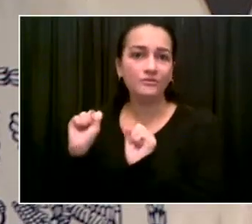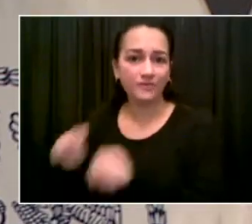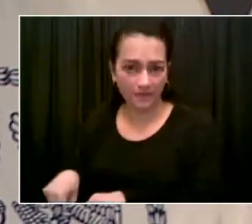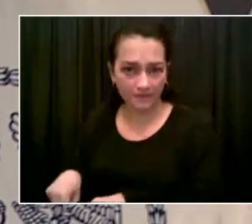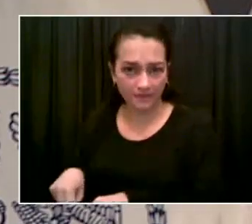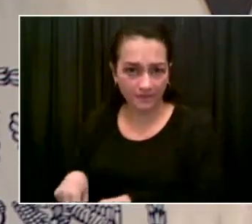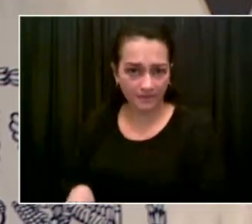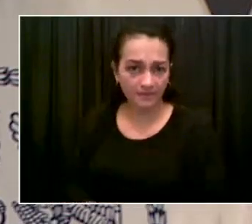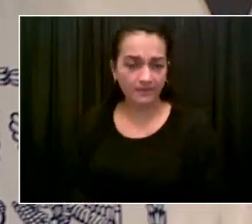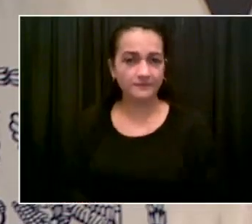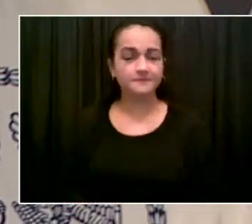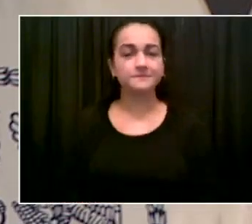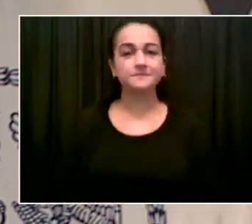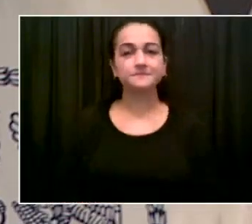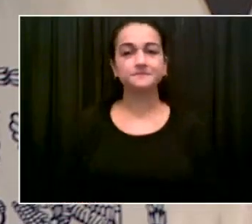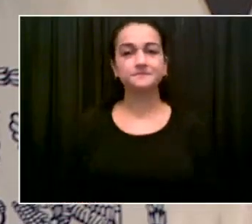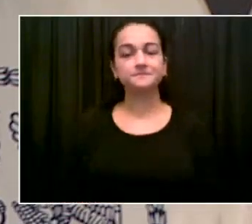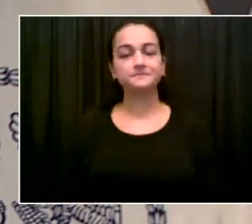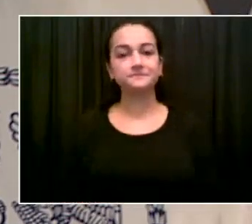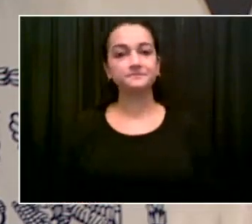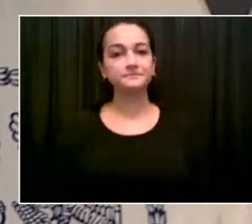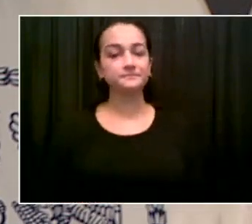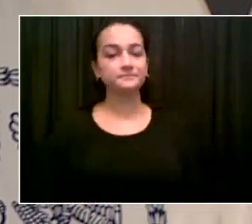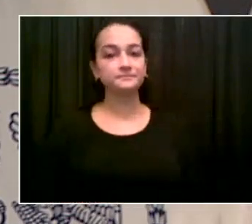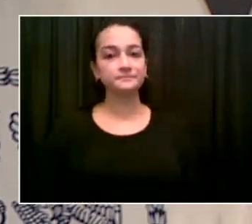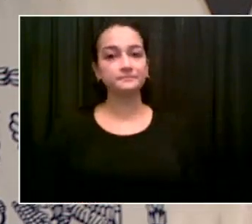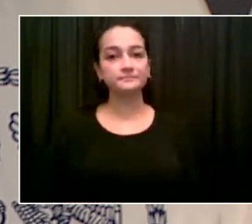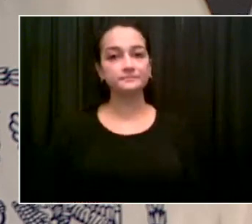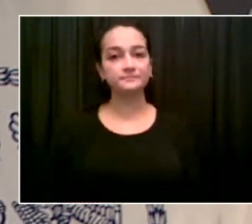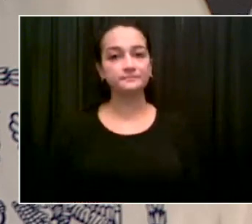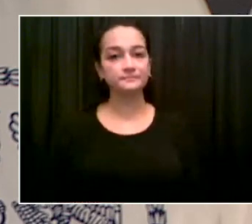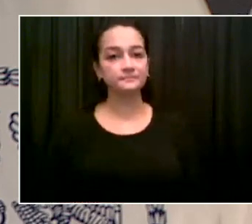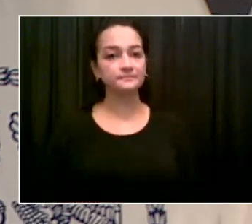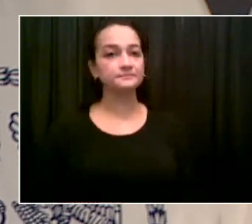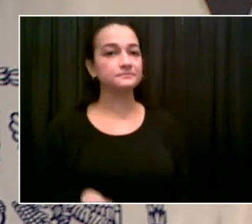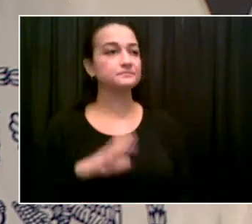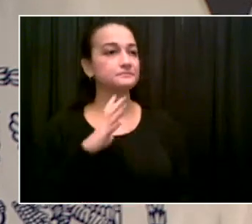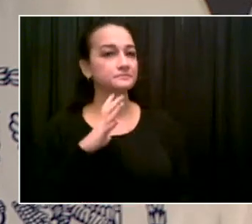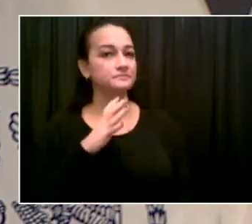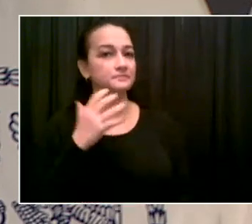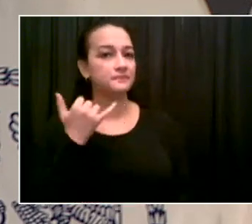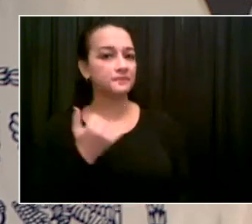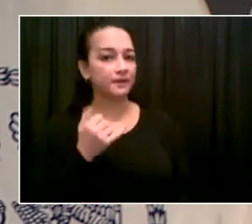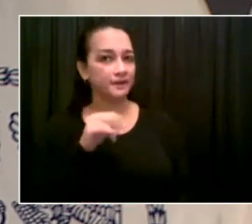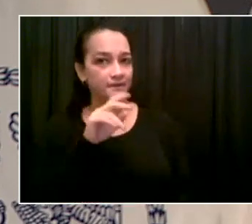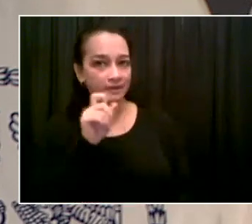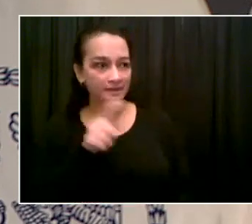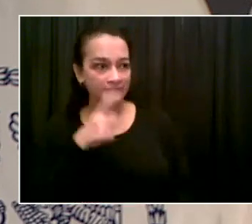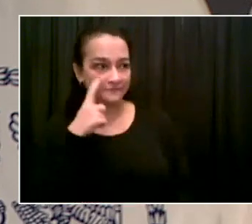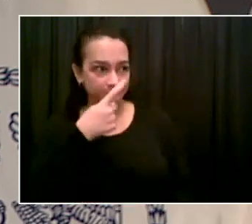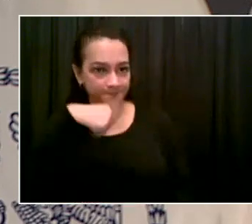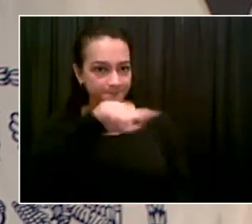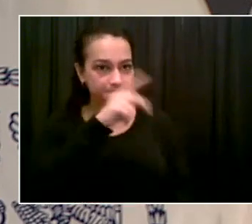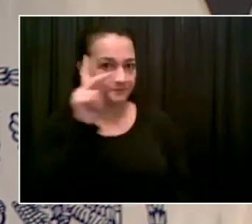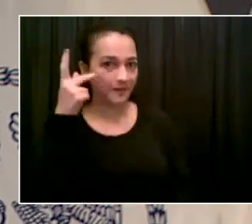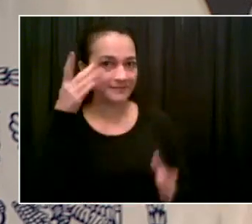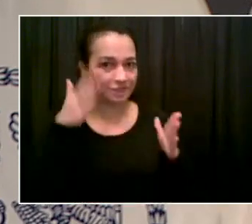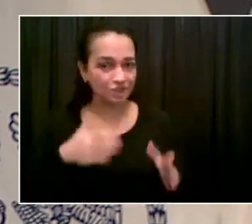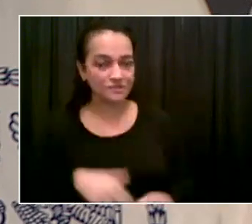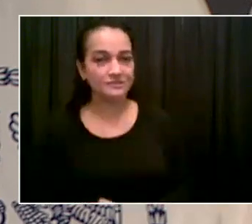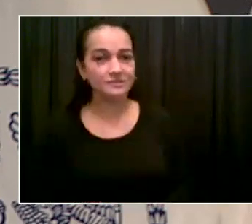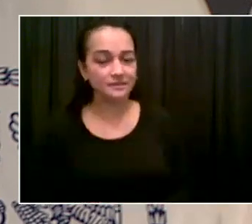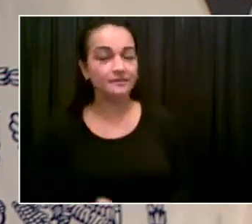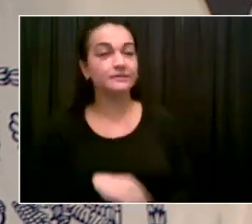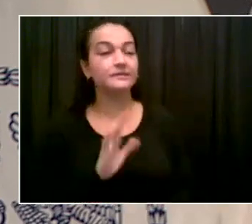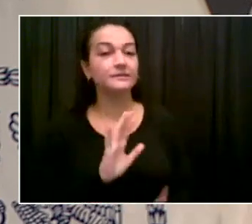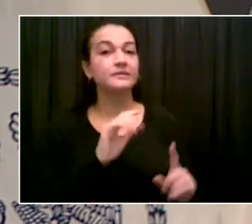Mayor, a political question for you. I know last week you talked about still wanting to serve. The timeline on the governor's